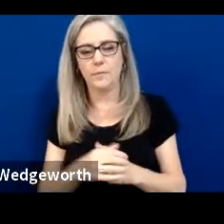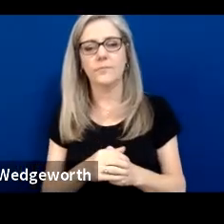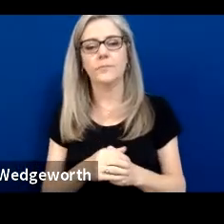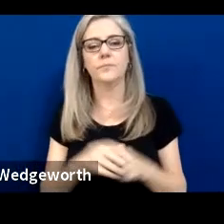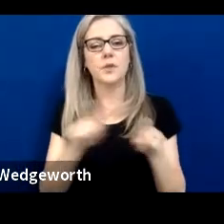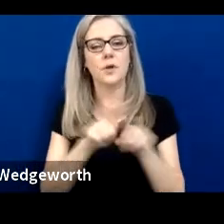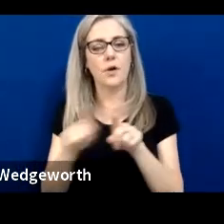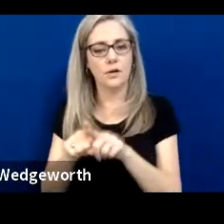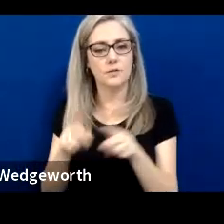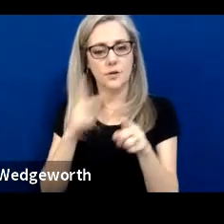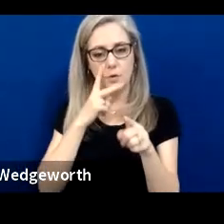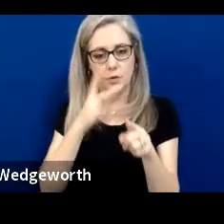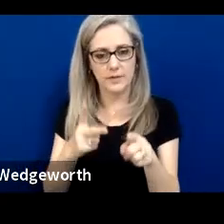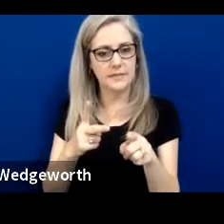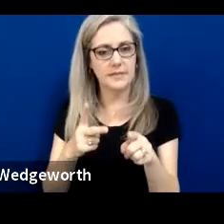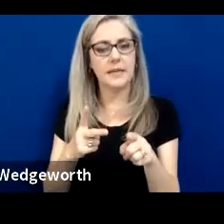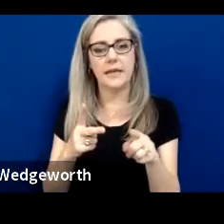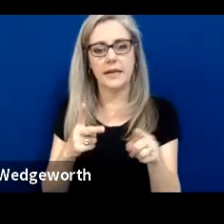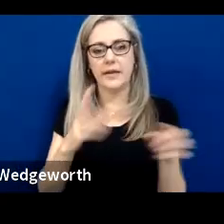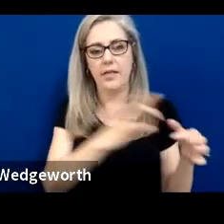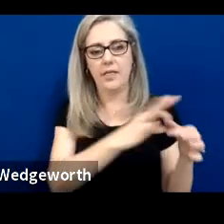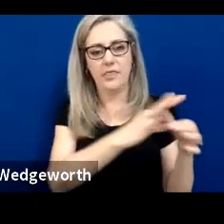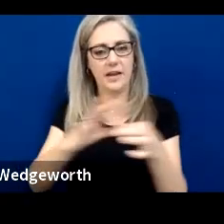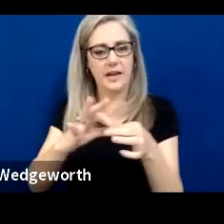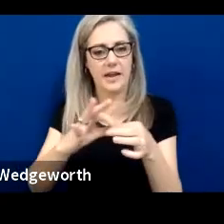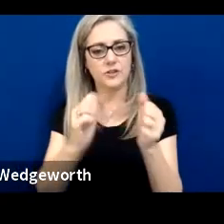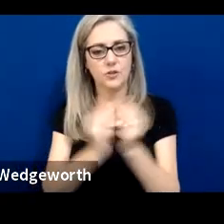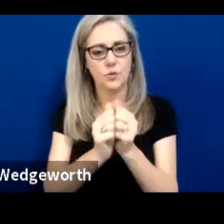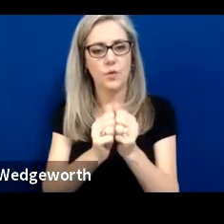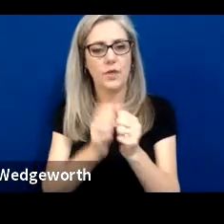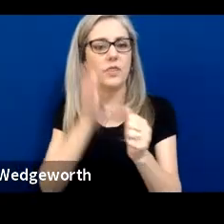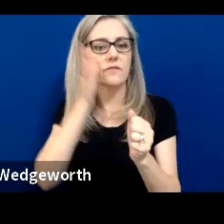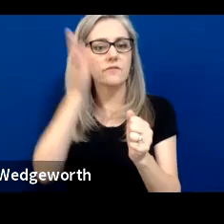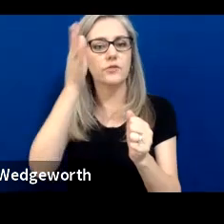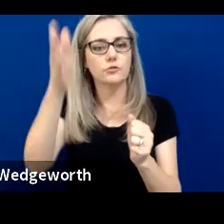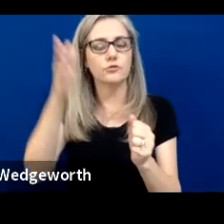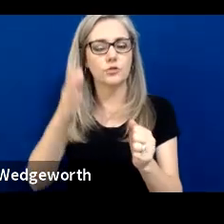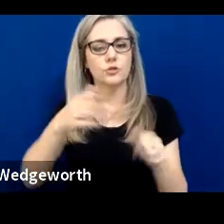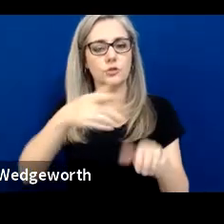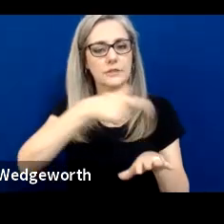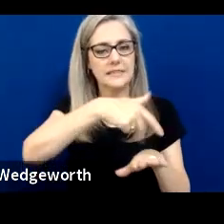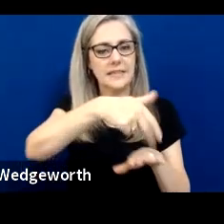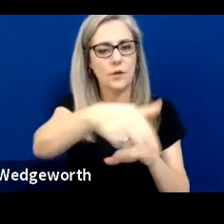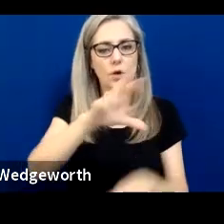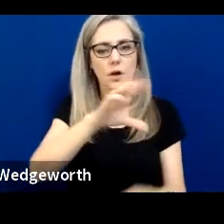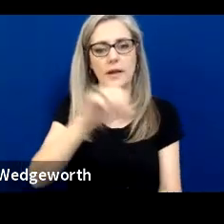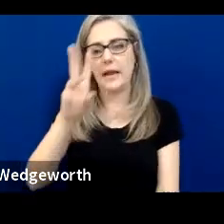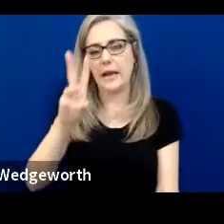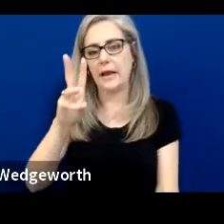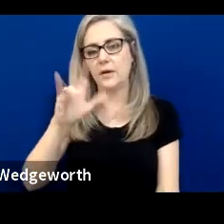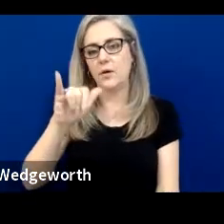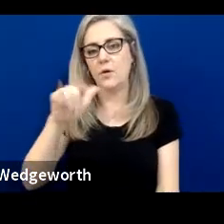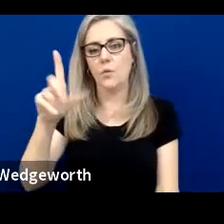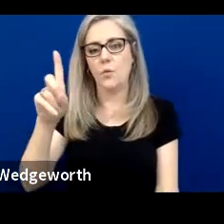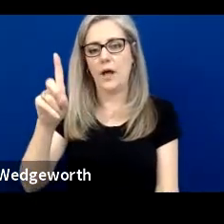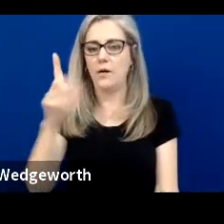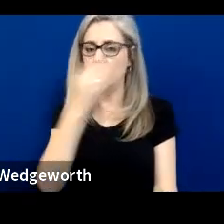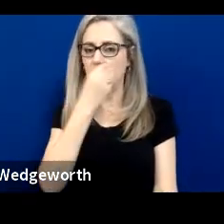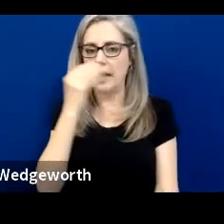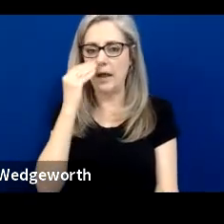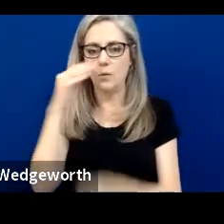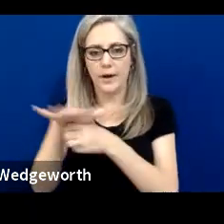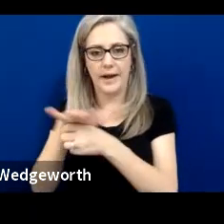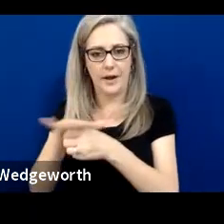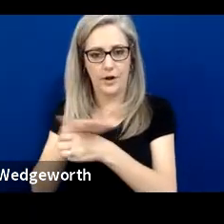that right away with the connection to the future sidewalk and the wildflower areas throughout it. And then what you'll see on